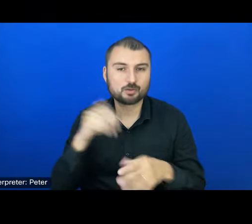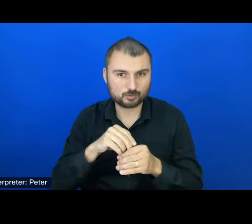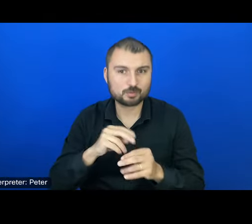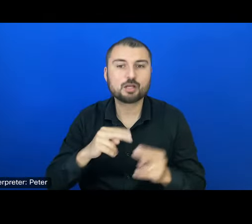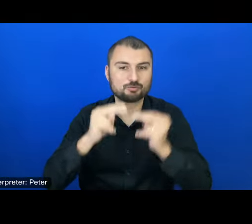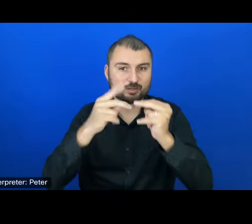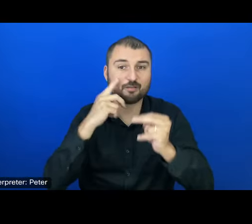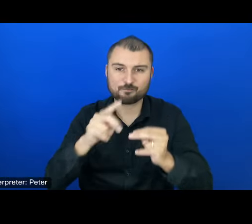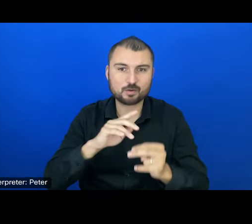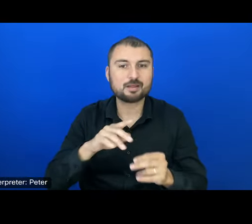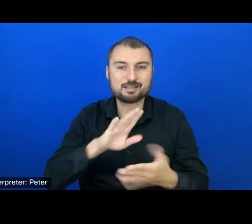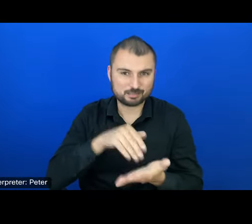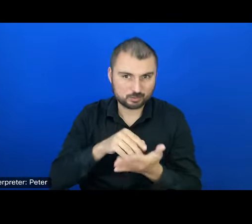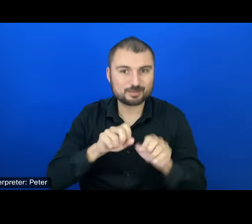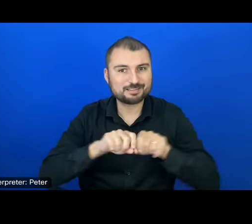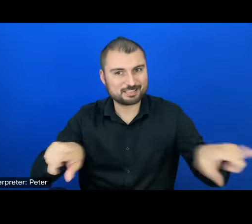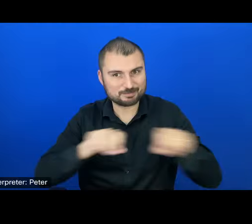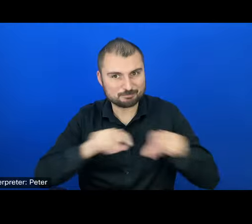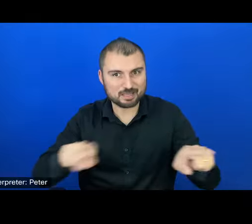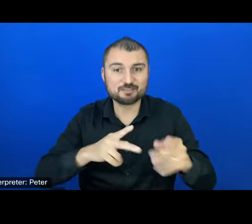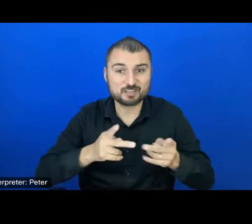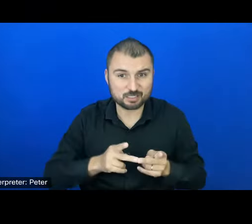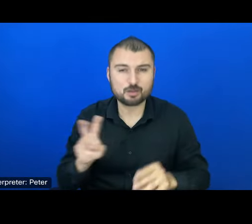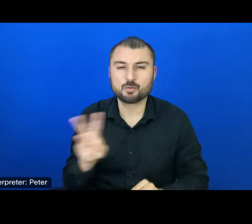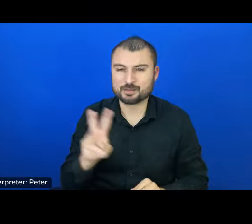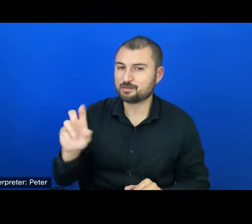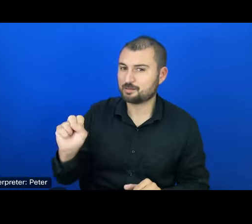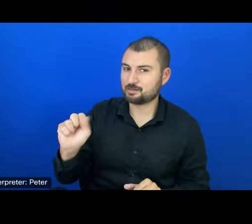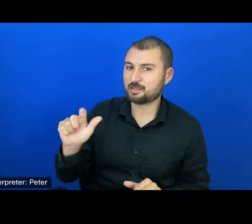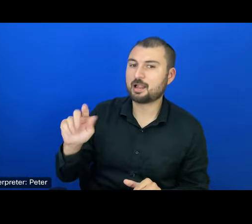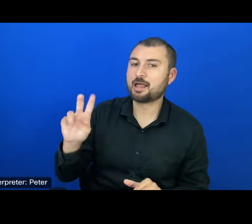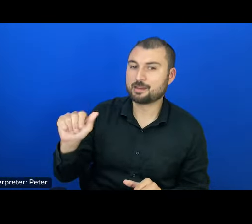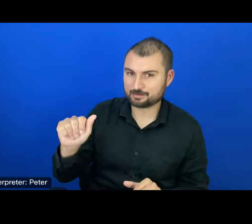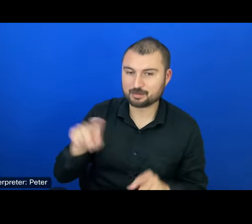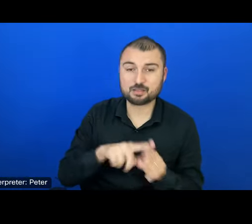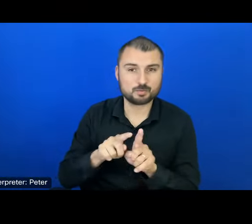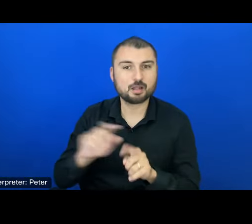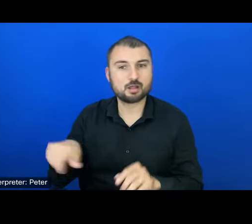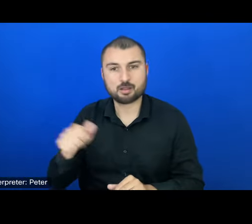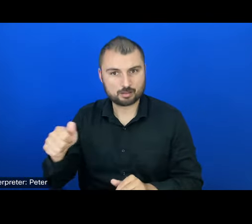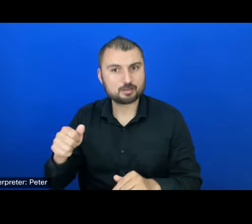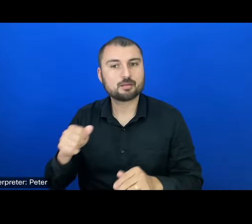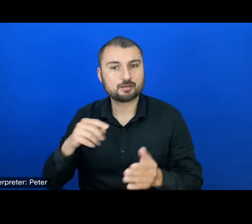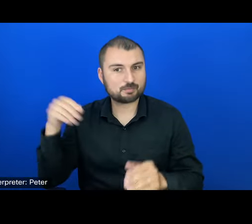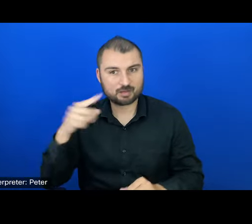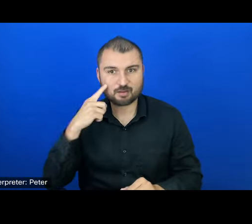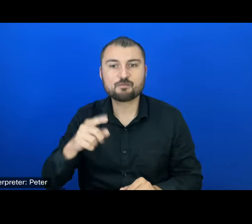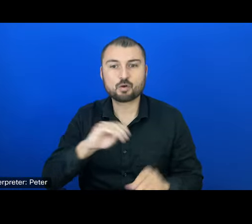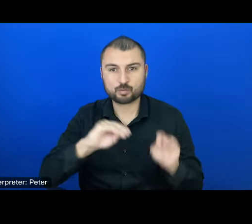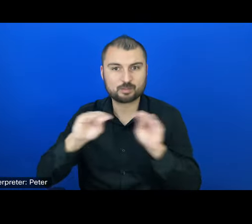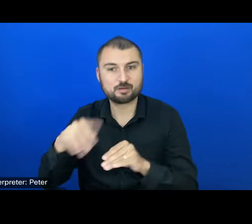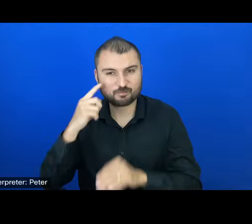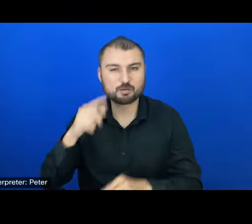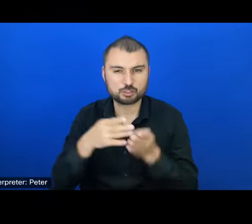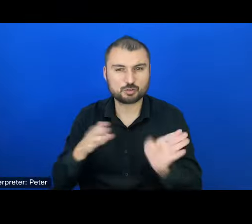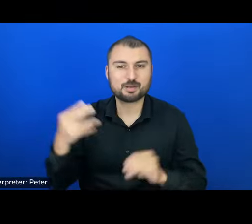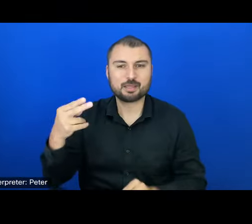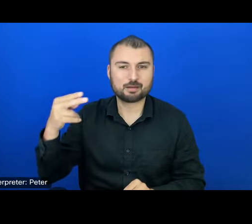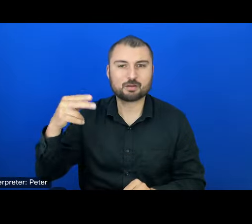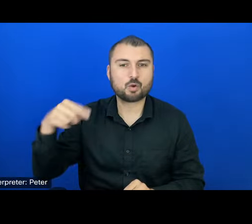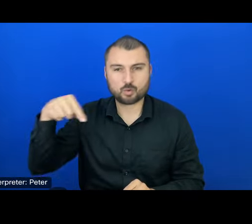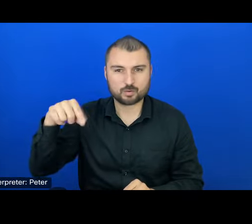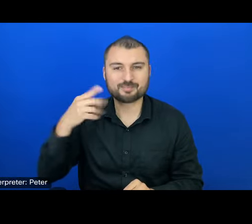central dispatch facility in West Salina, initial expenditures for relocation of the KHP General Headquarters in